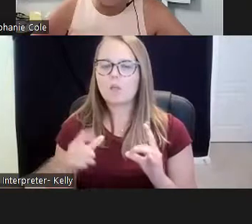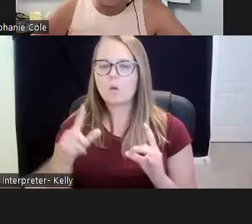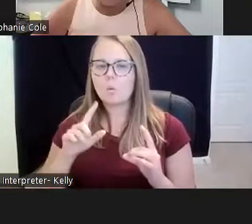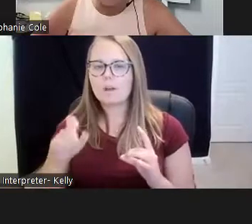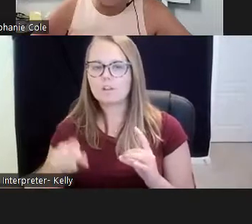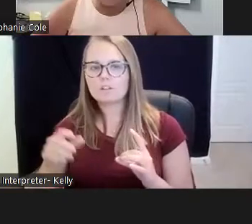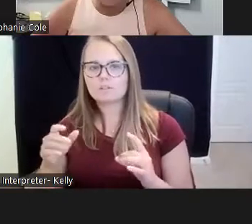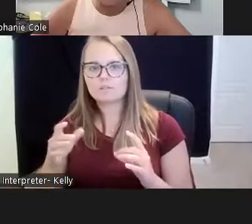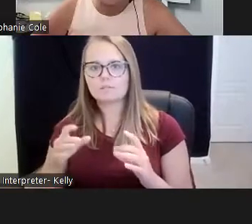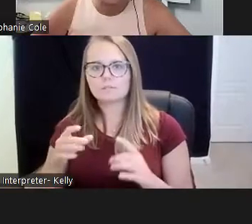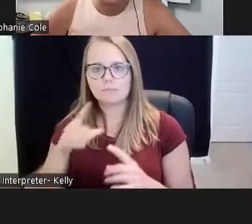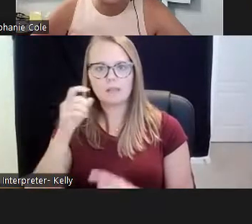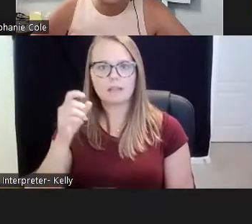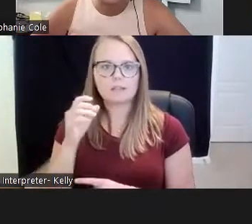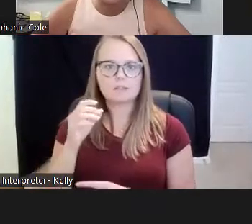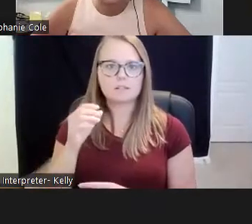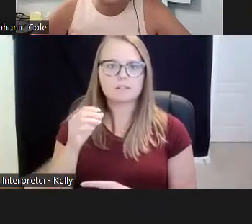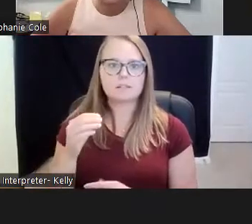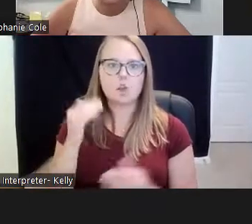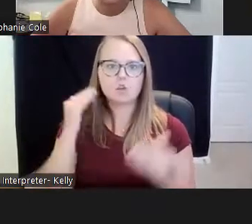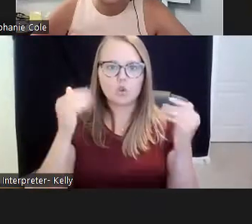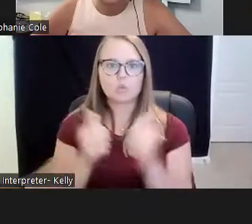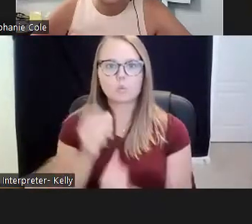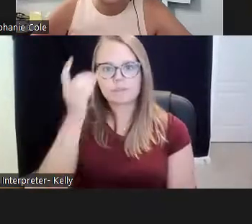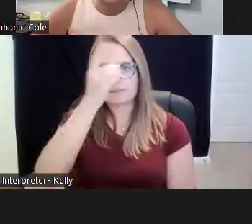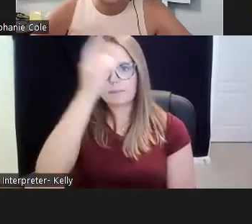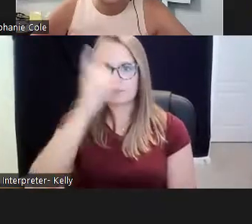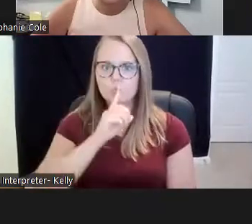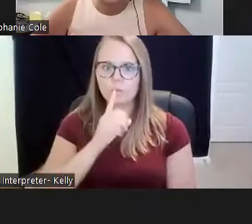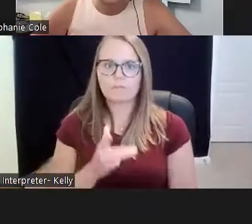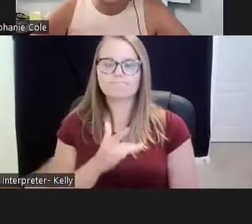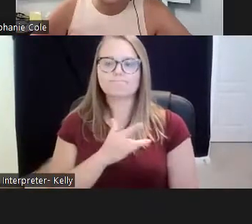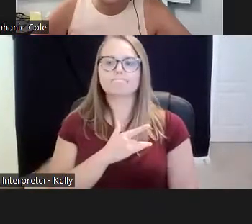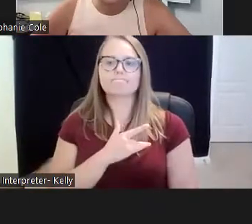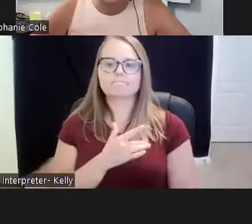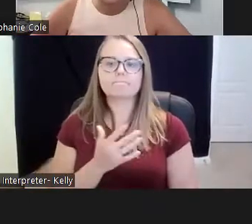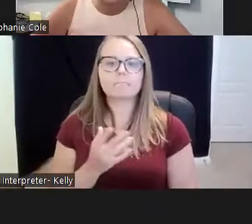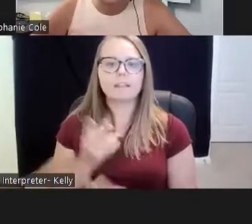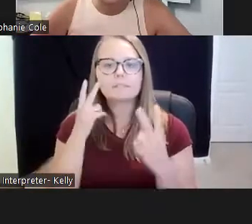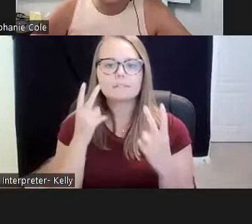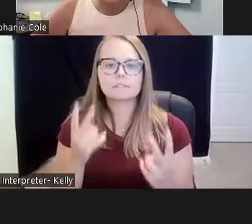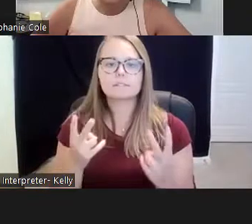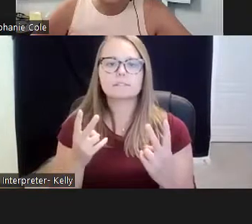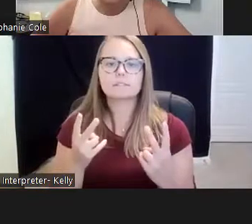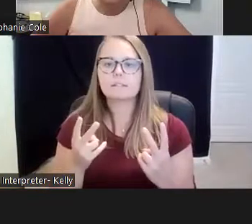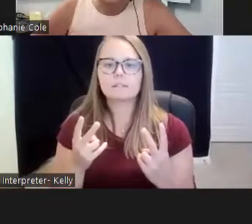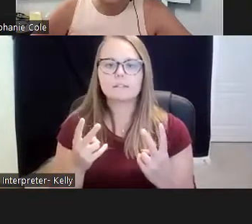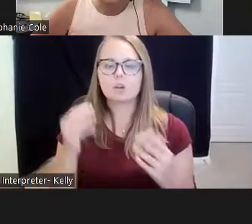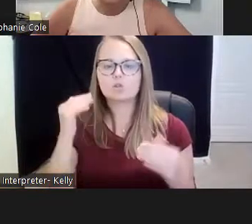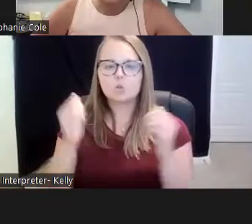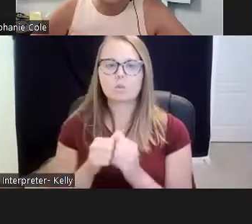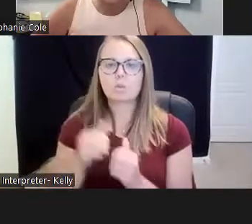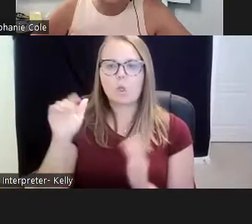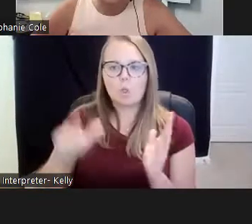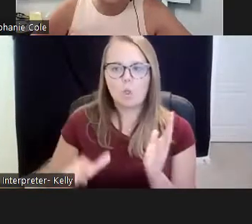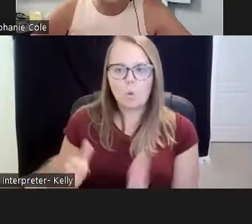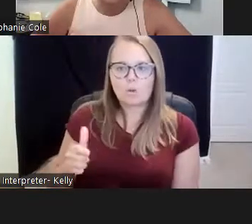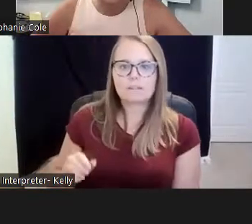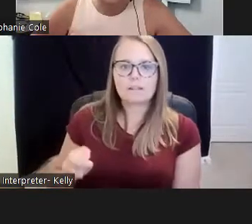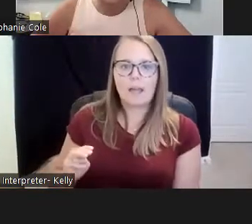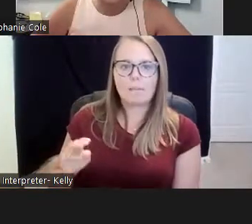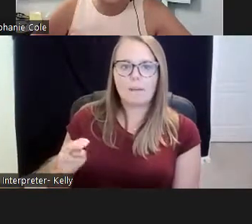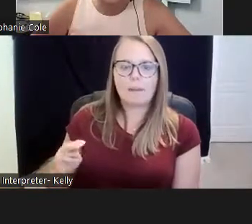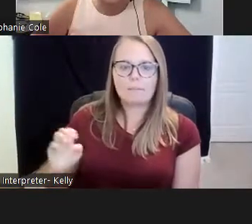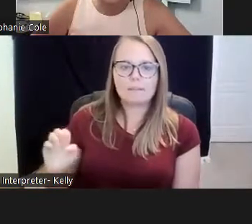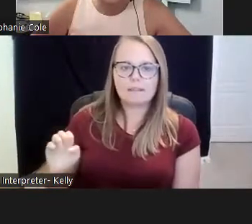adults with dementia are near and dear to my heart, I've seen adults with the lowest MME scores have the most positive impact